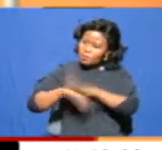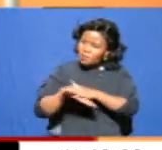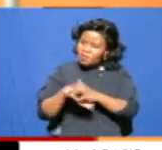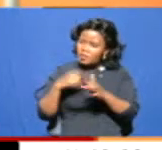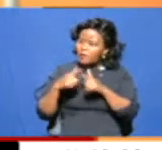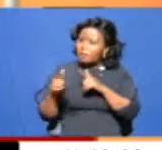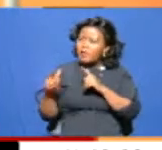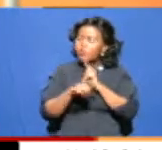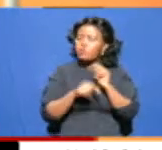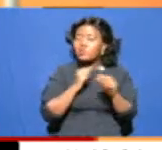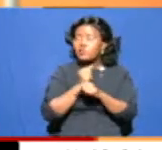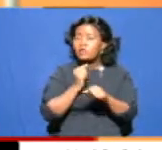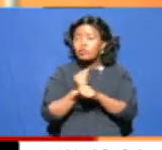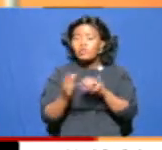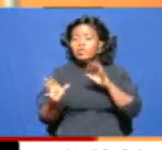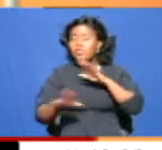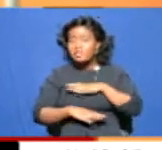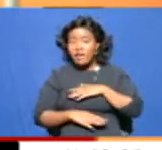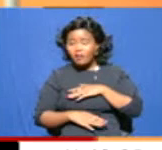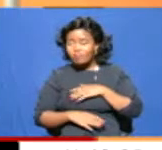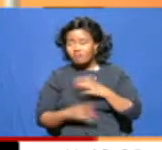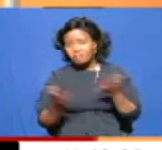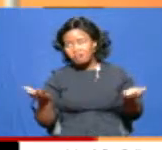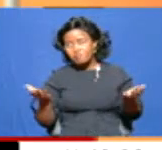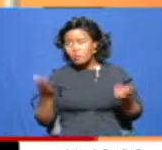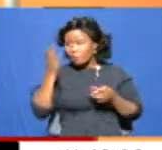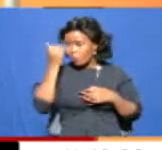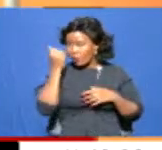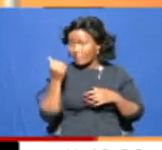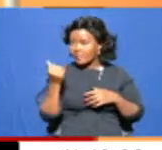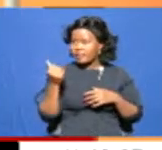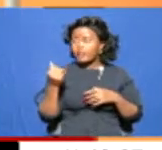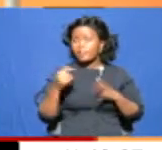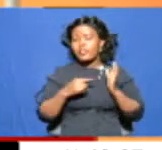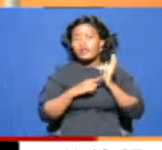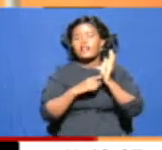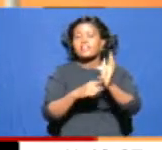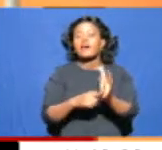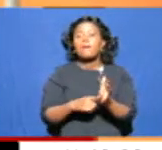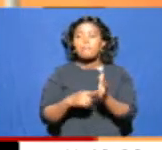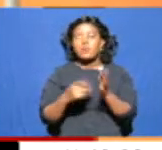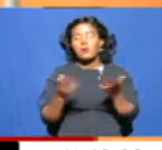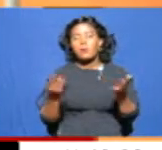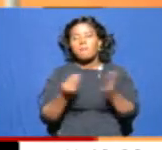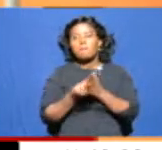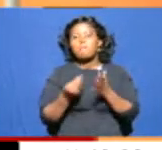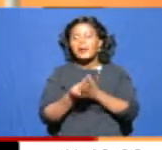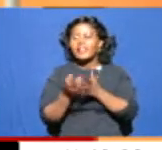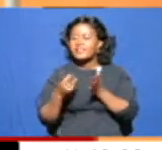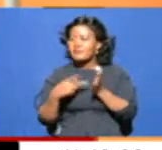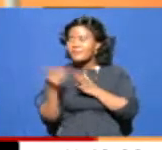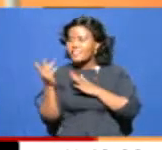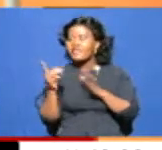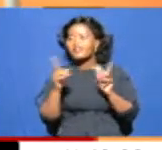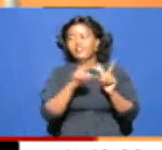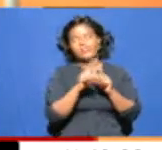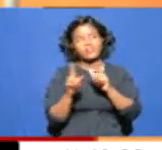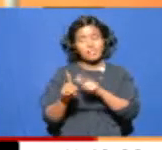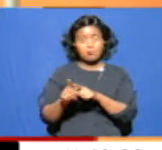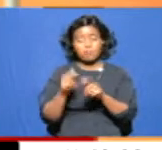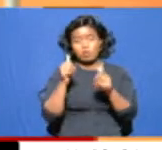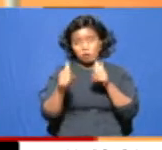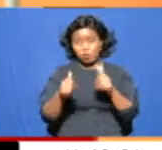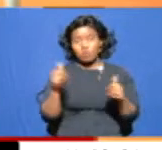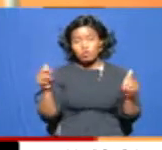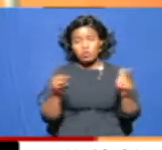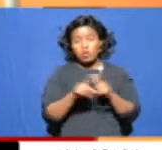Because when most people hear, let's say, like what he has said about prize money being the same, which really also leans onto the